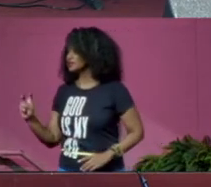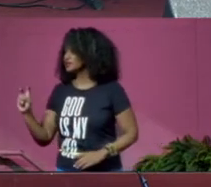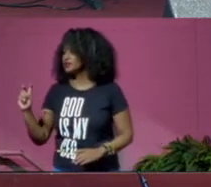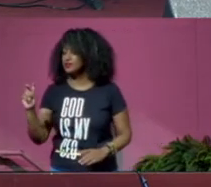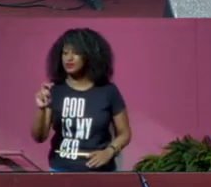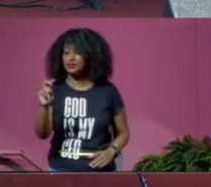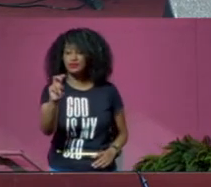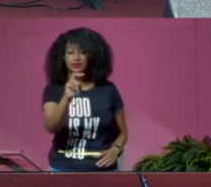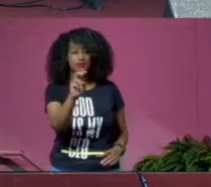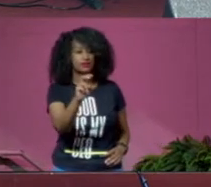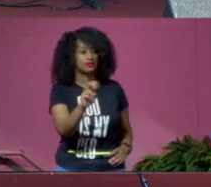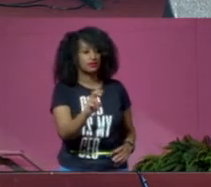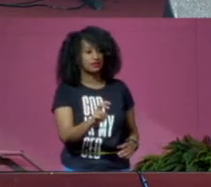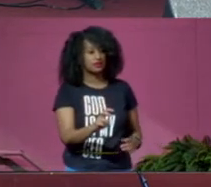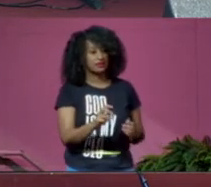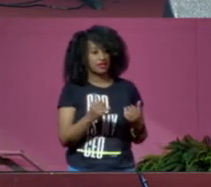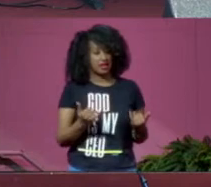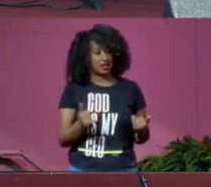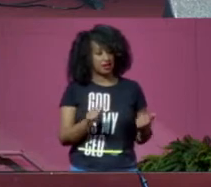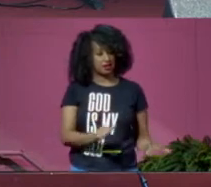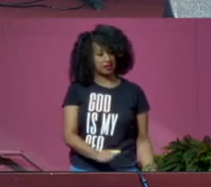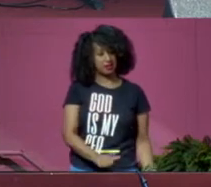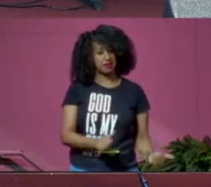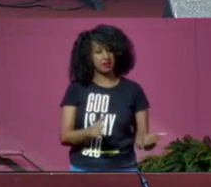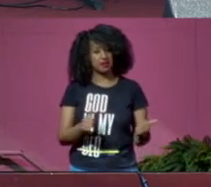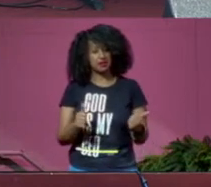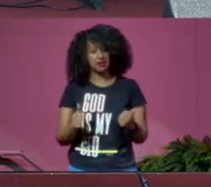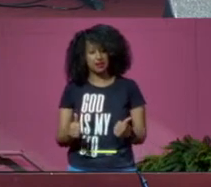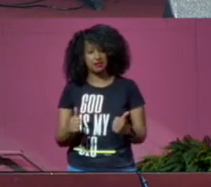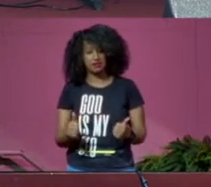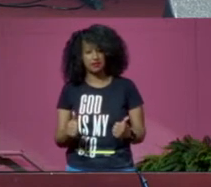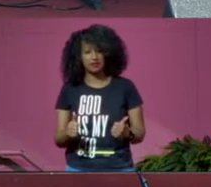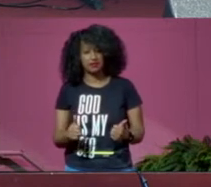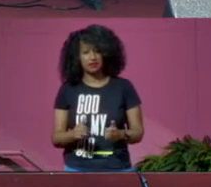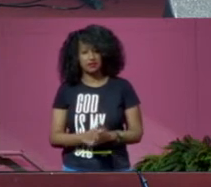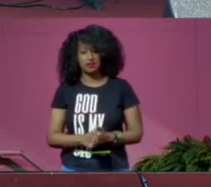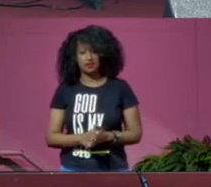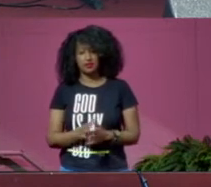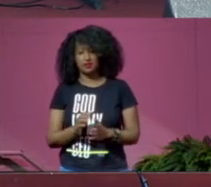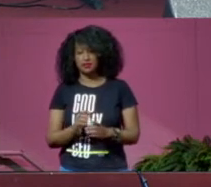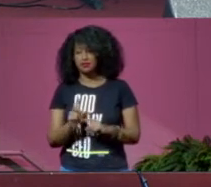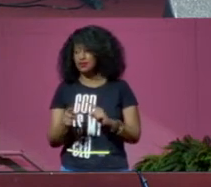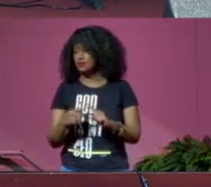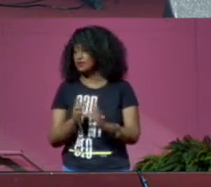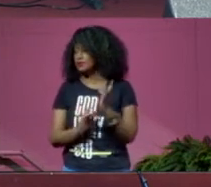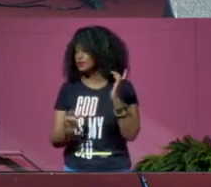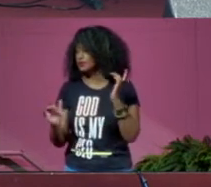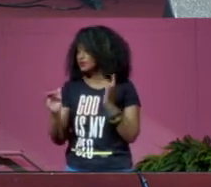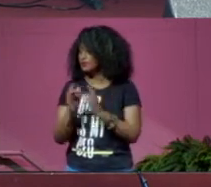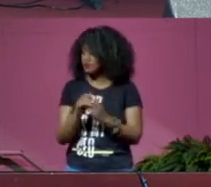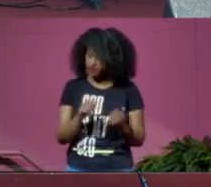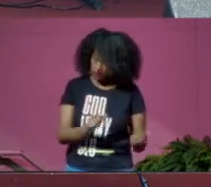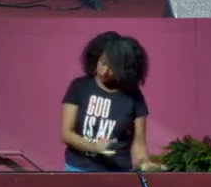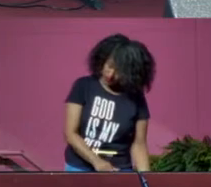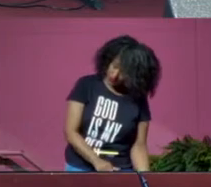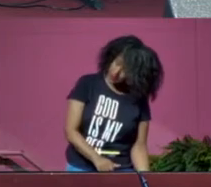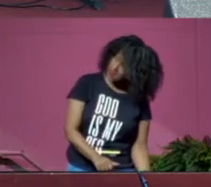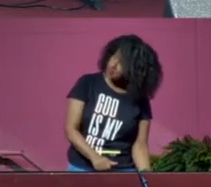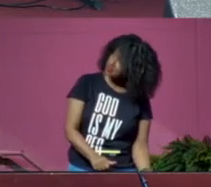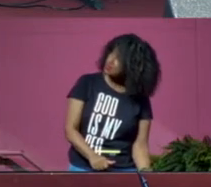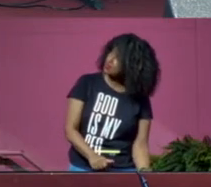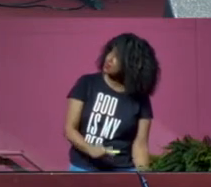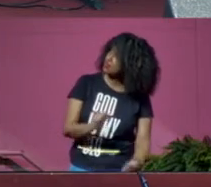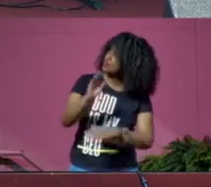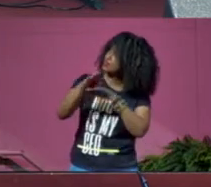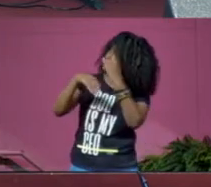by John in the Jordan. Just as Jesus was coming up out of the water, he saw heaven being torn open and